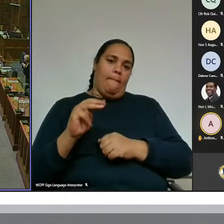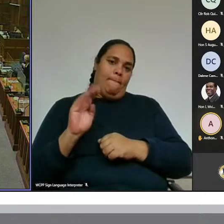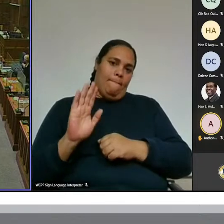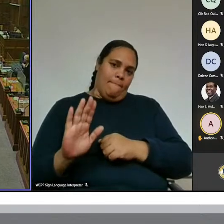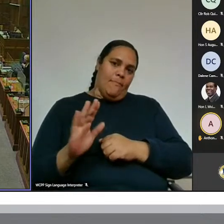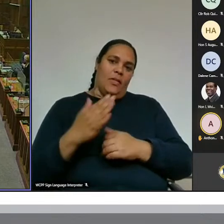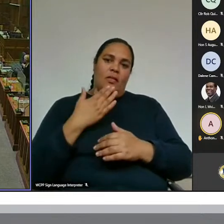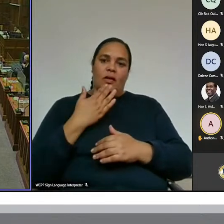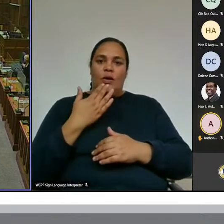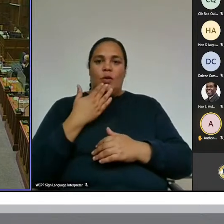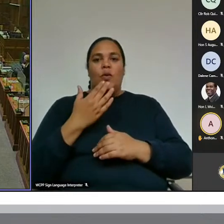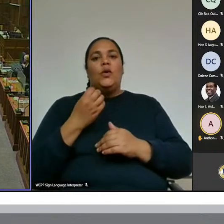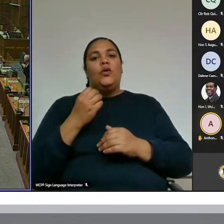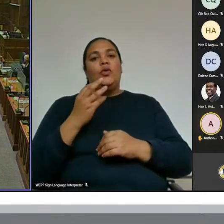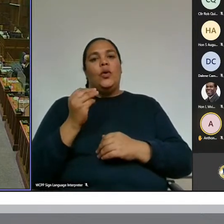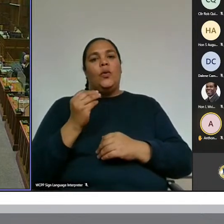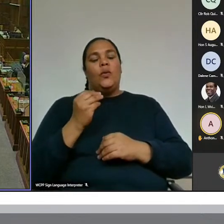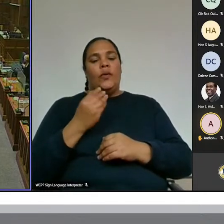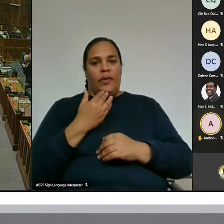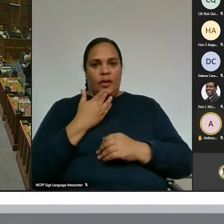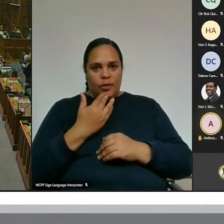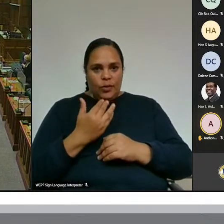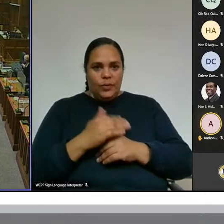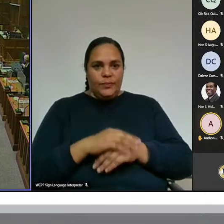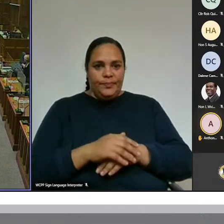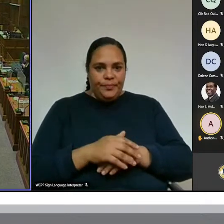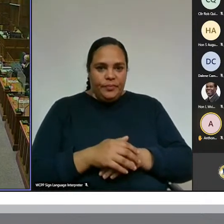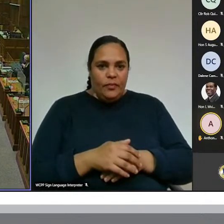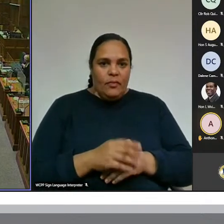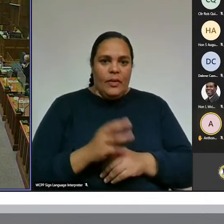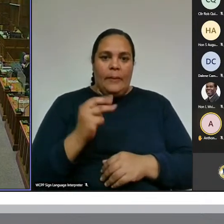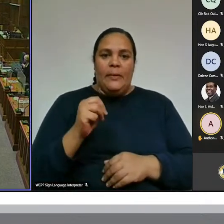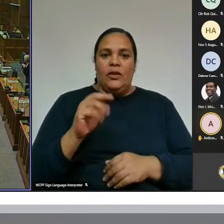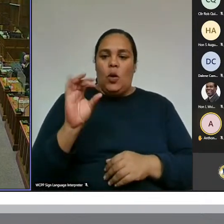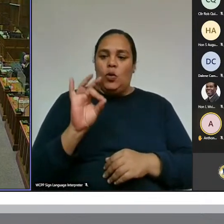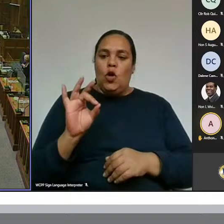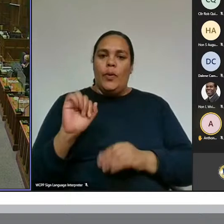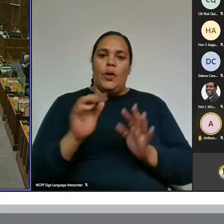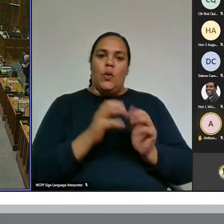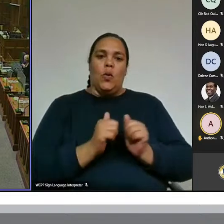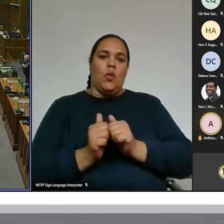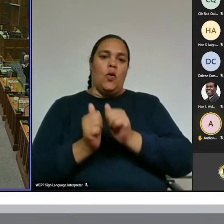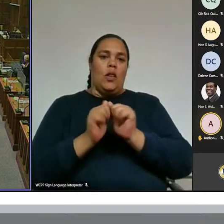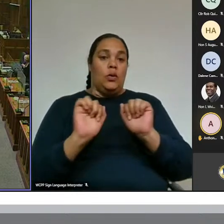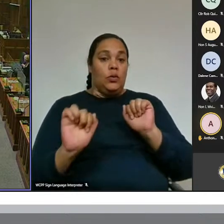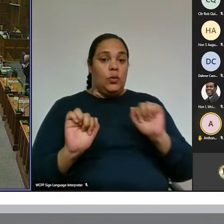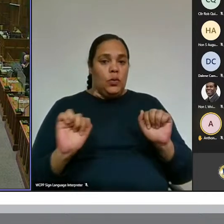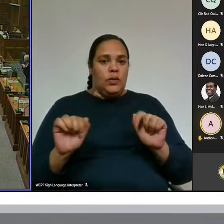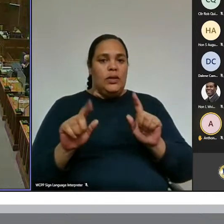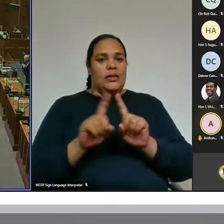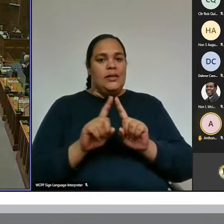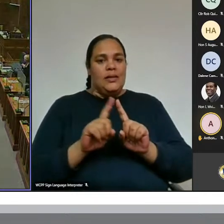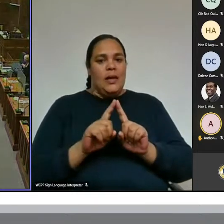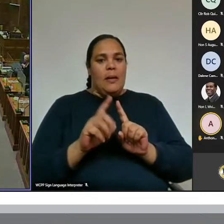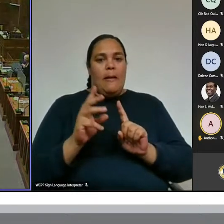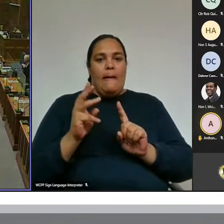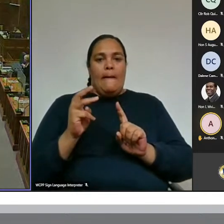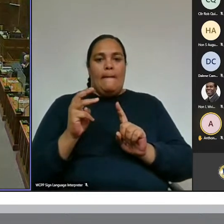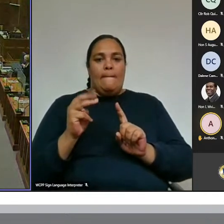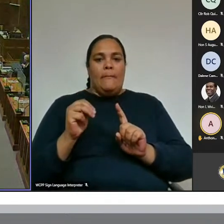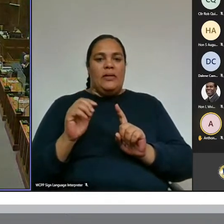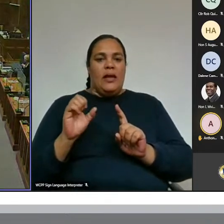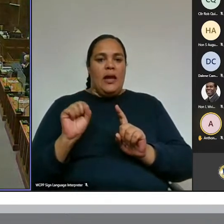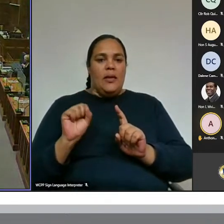you. Thank you, Mr. October and your colleagues, and also Mr. Abrams,